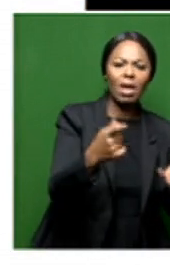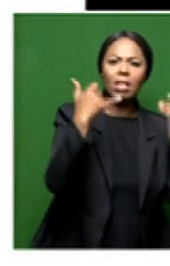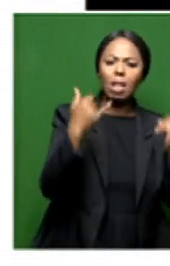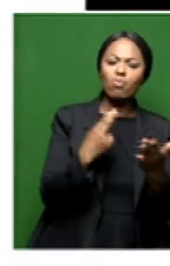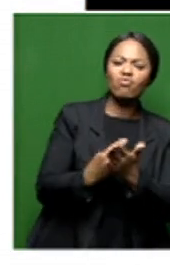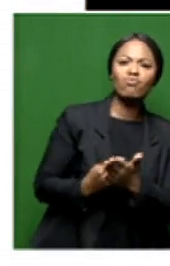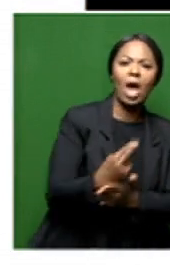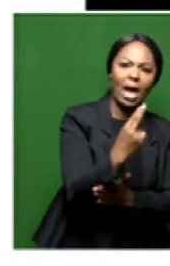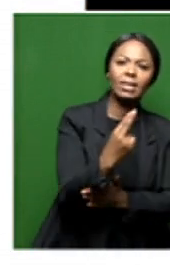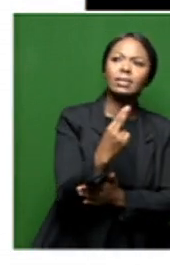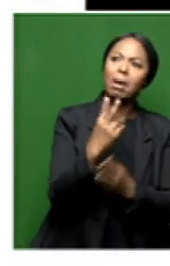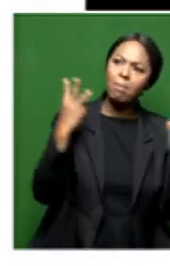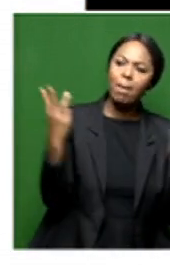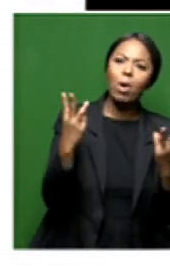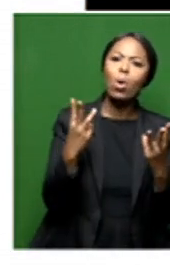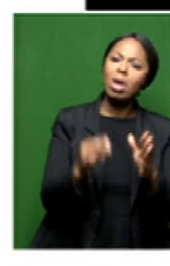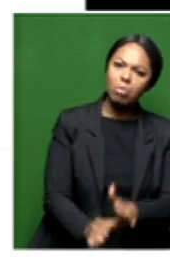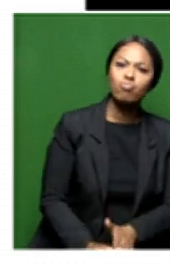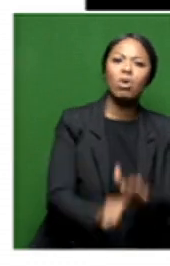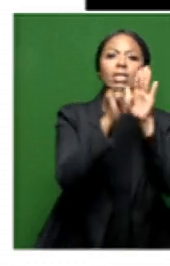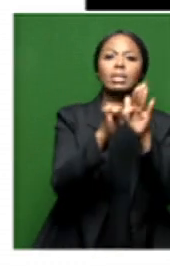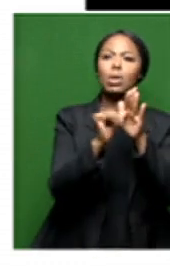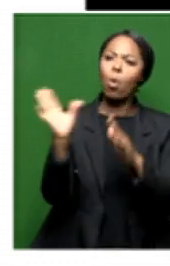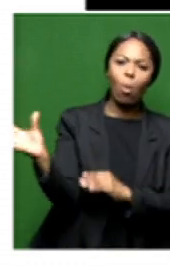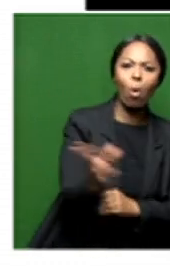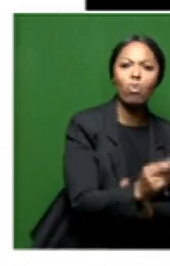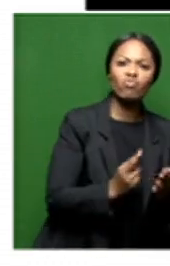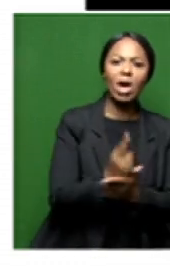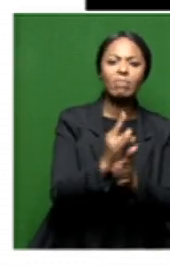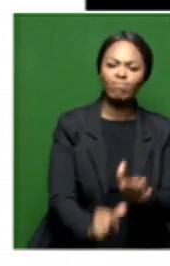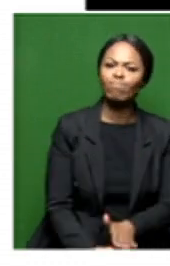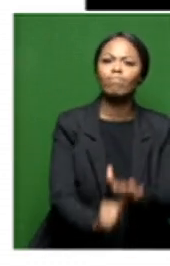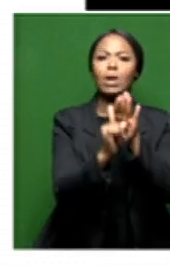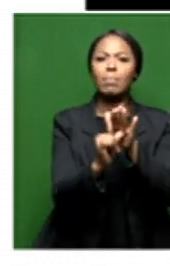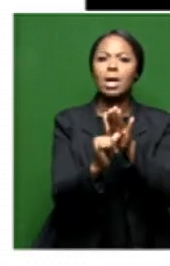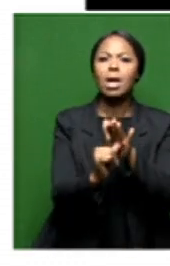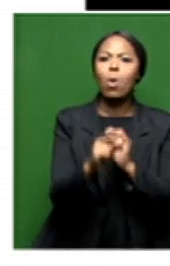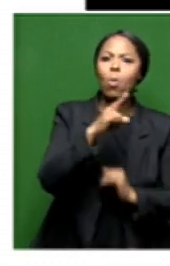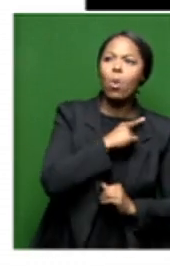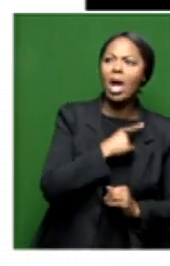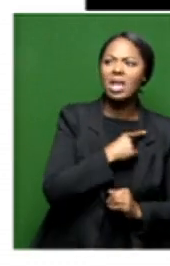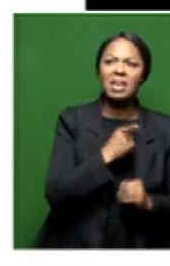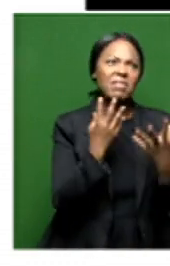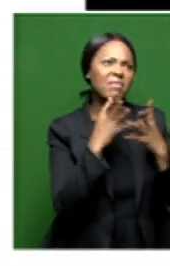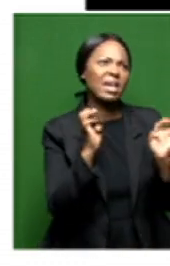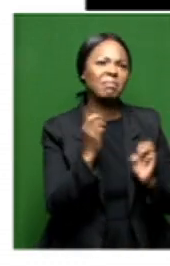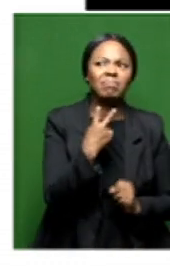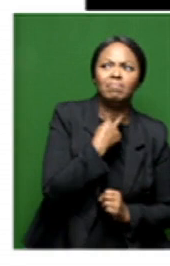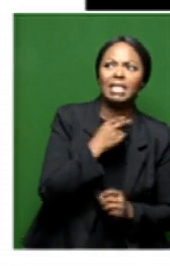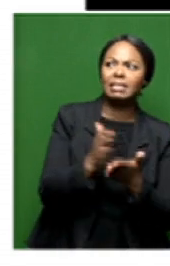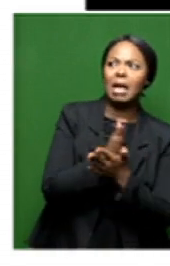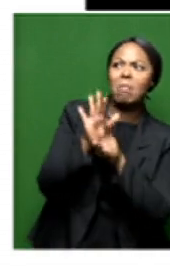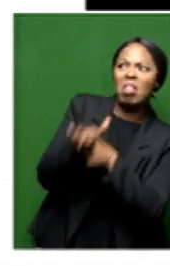rights of all matter. Mm-hmm. You know, that... And we cannot be free when some of us are still